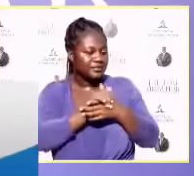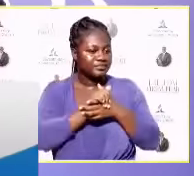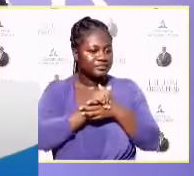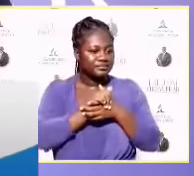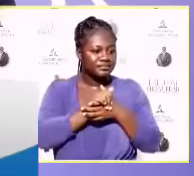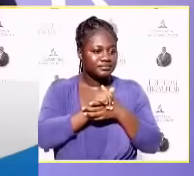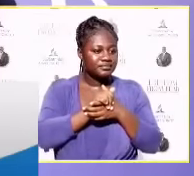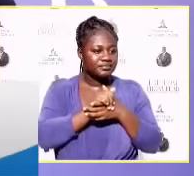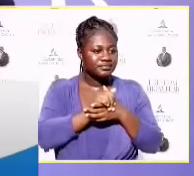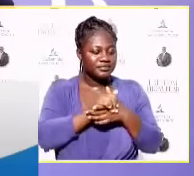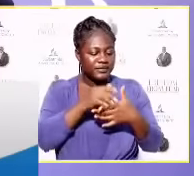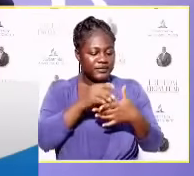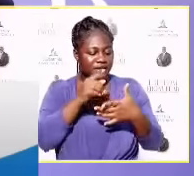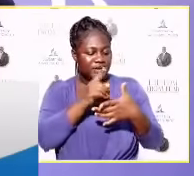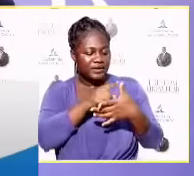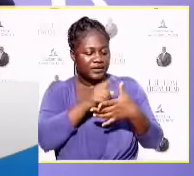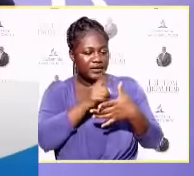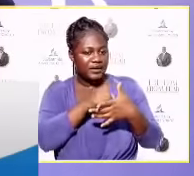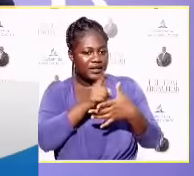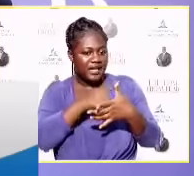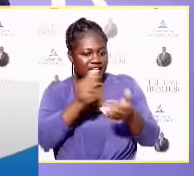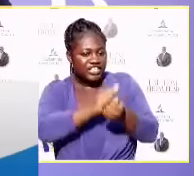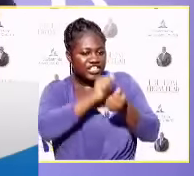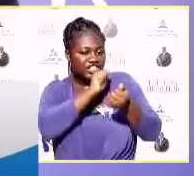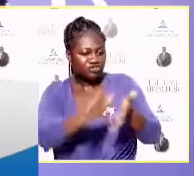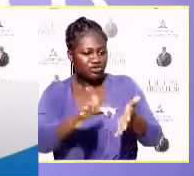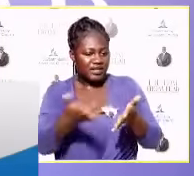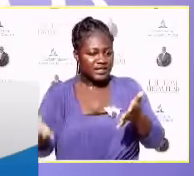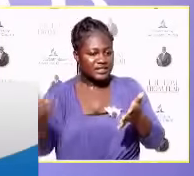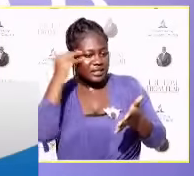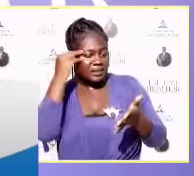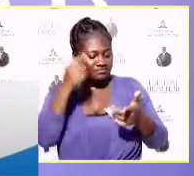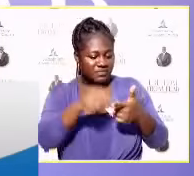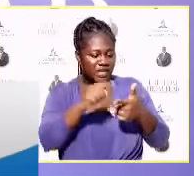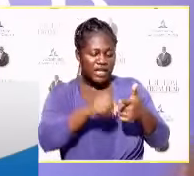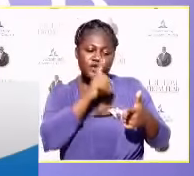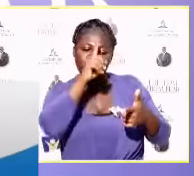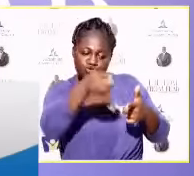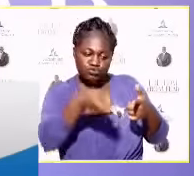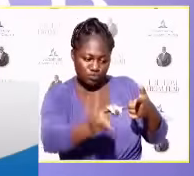Damnable heresies and the way of truth.